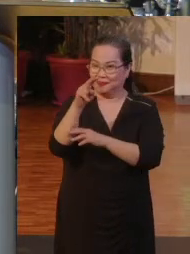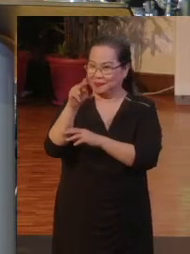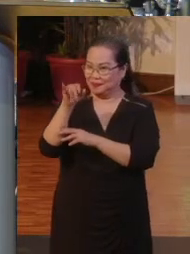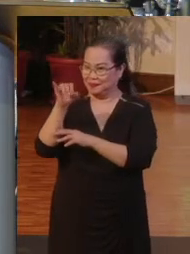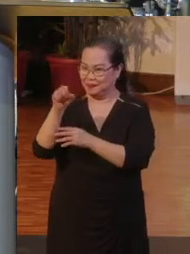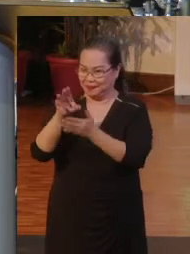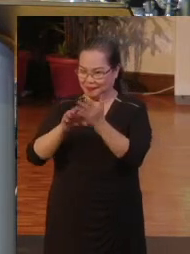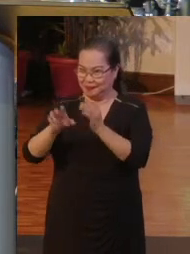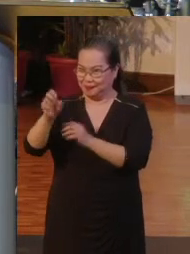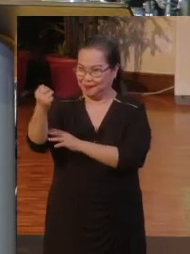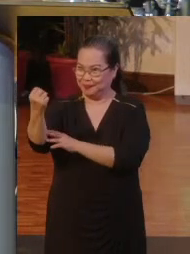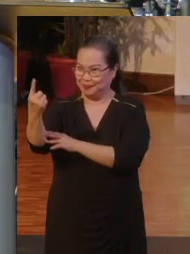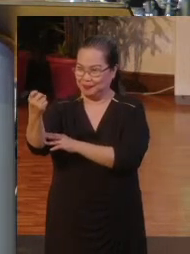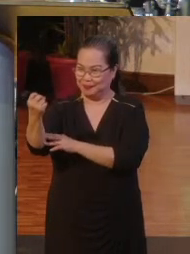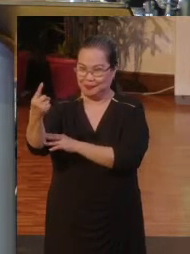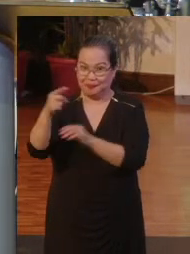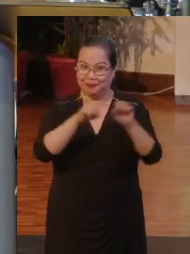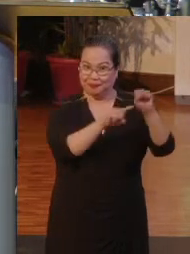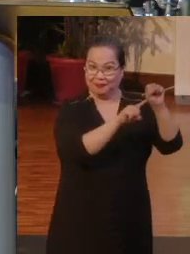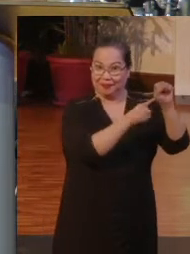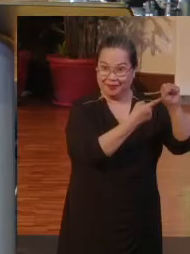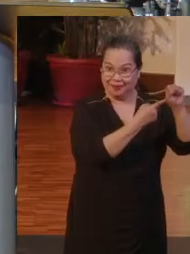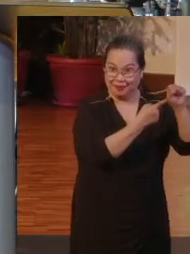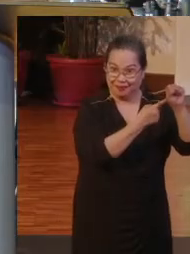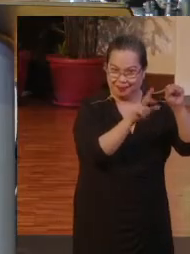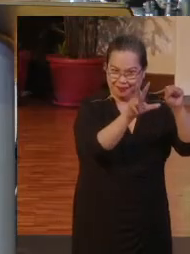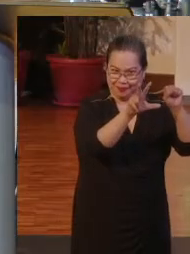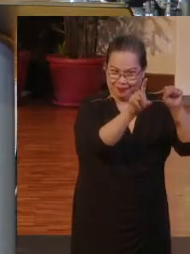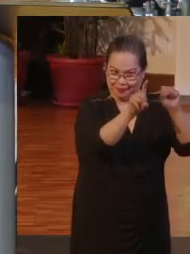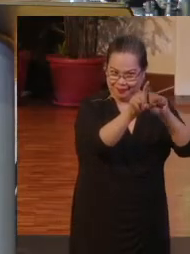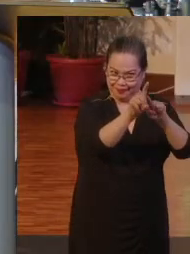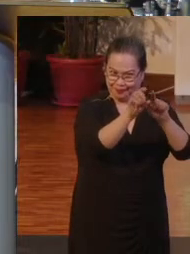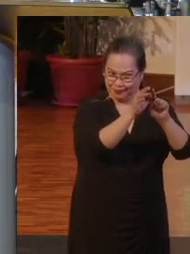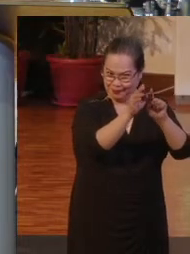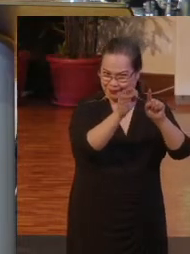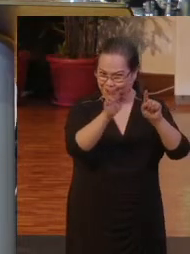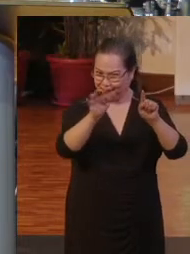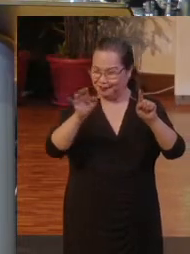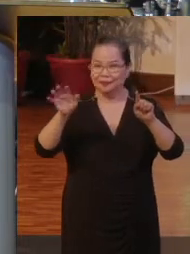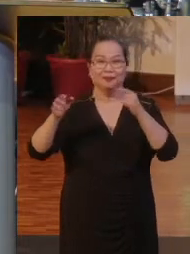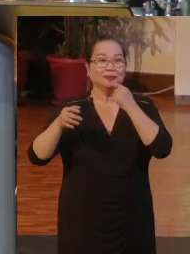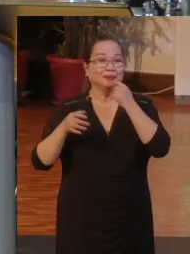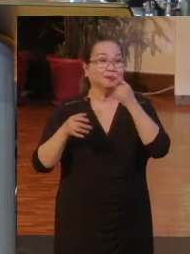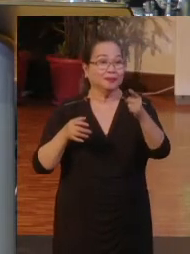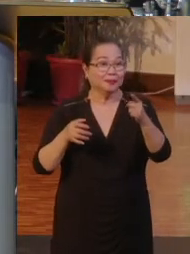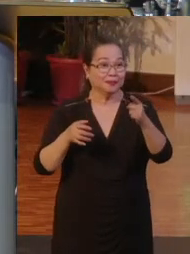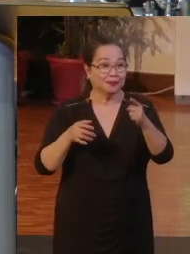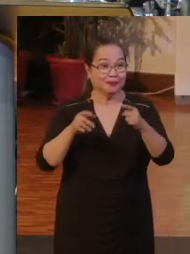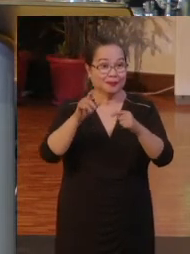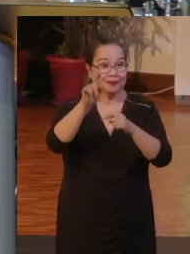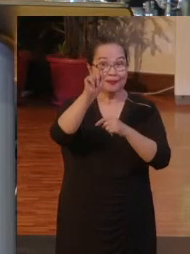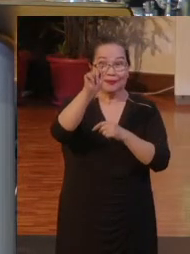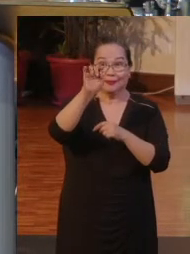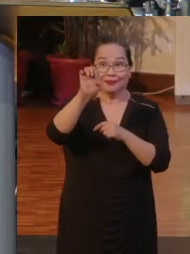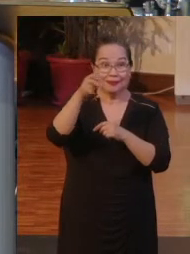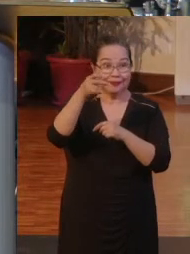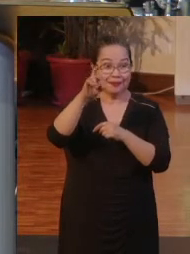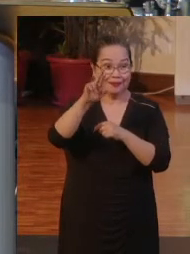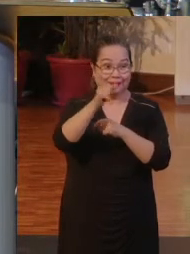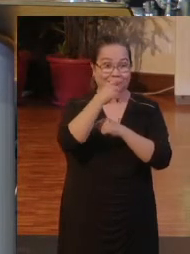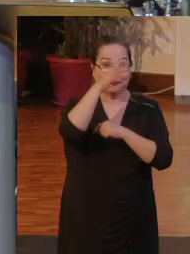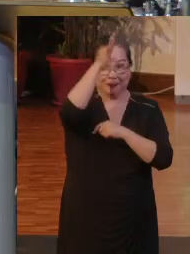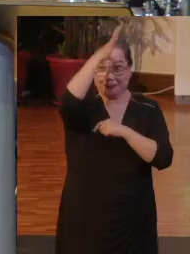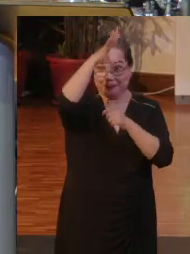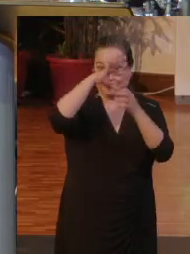chapter 11, starting sa verse 31. Ang sabi po ron, "Terah took Abraham, his son, and Lot,